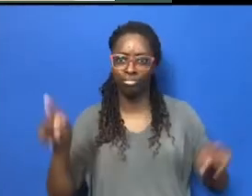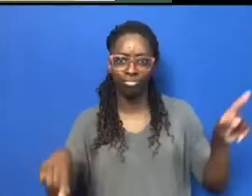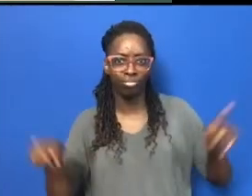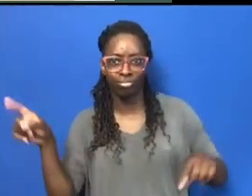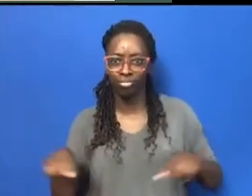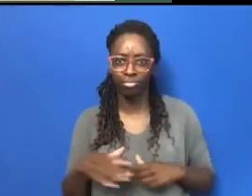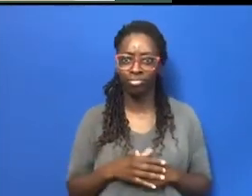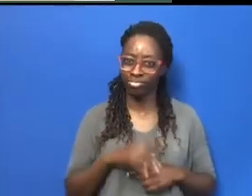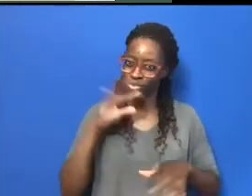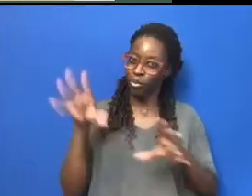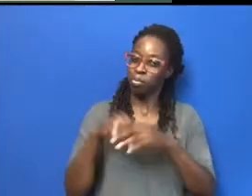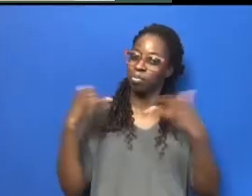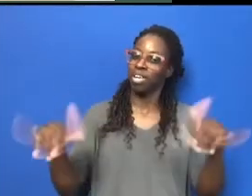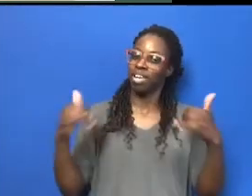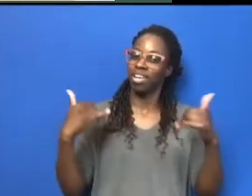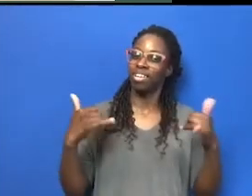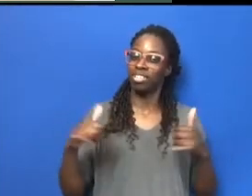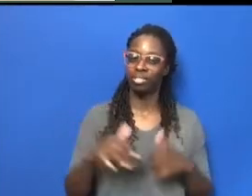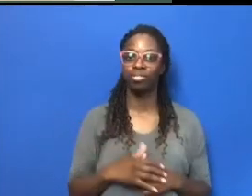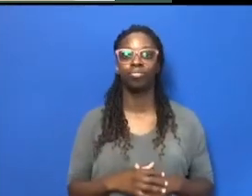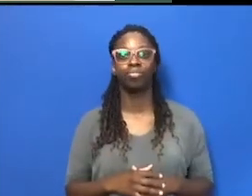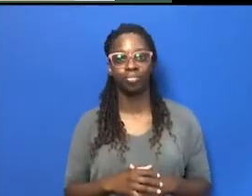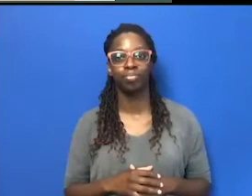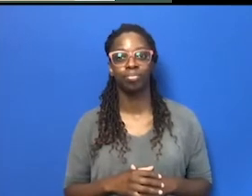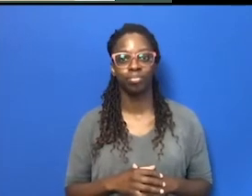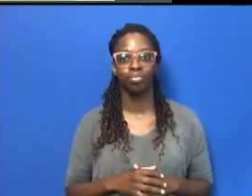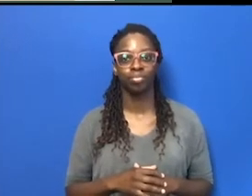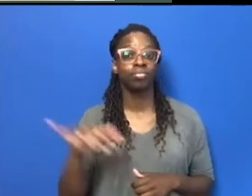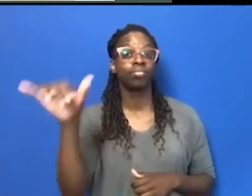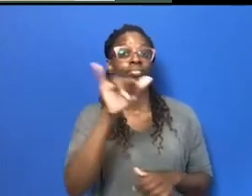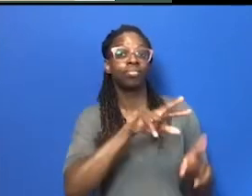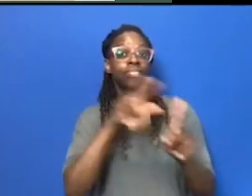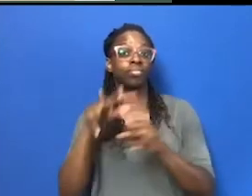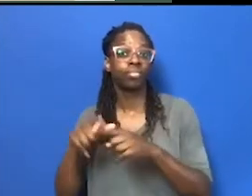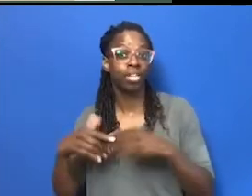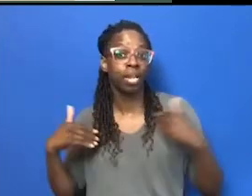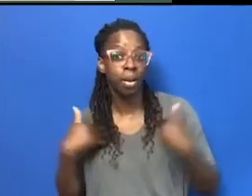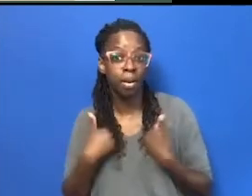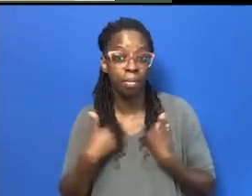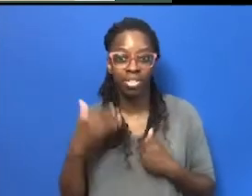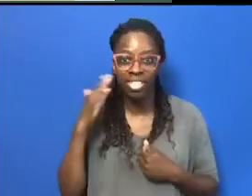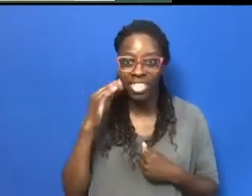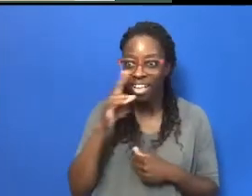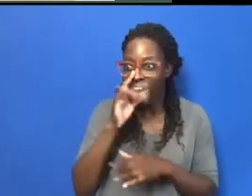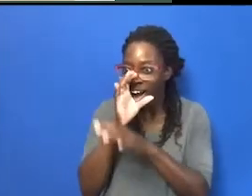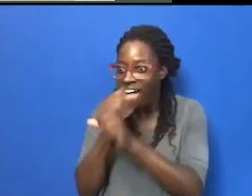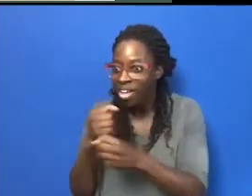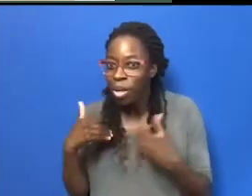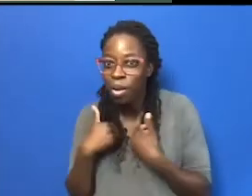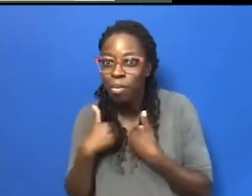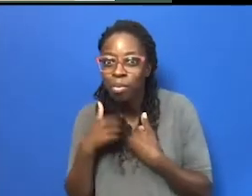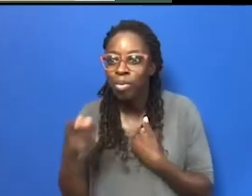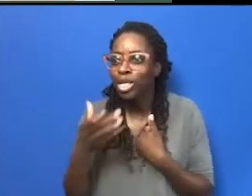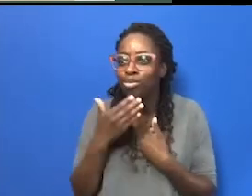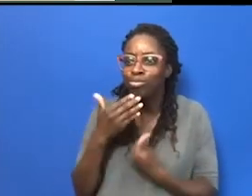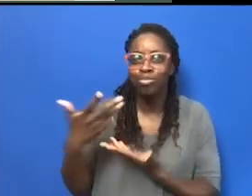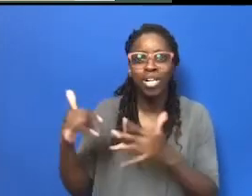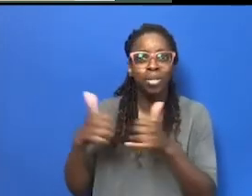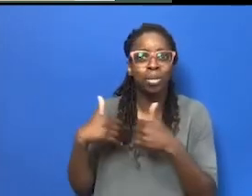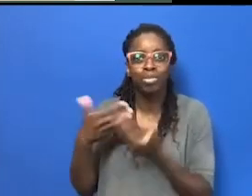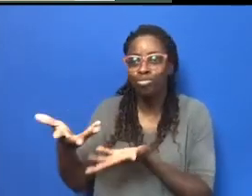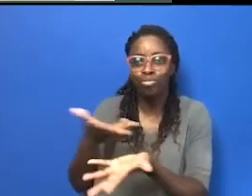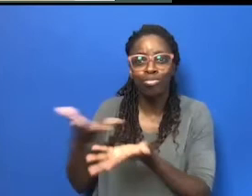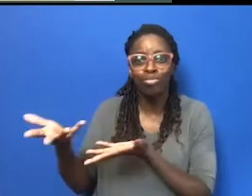well. Interactions with animals are also a great way. Often children are very interested in animals and like to engage with them. So you can either, that's a pet at home, a